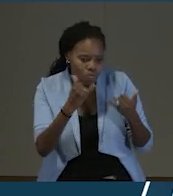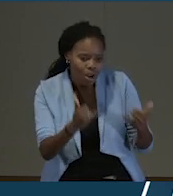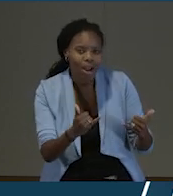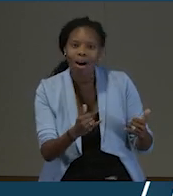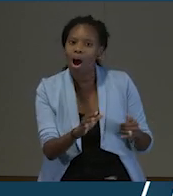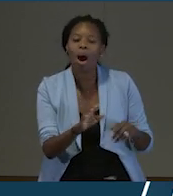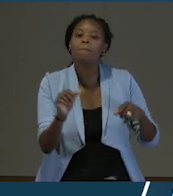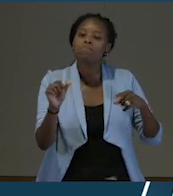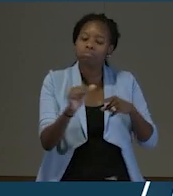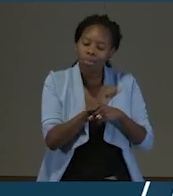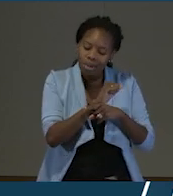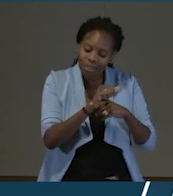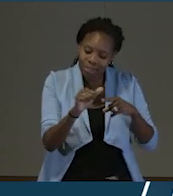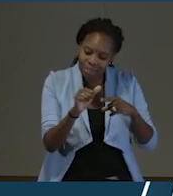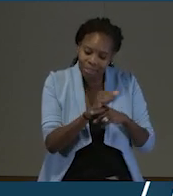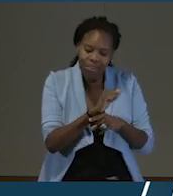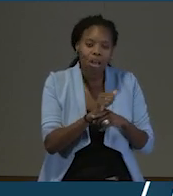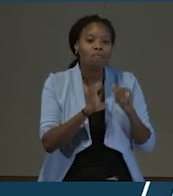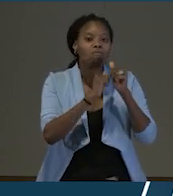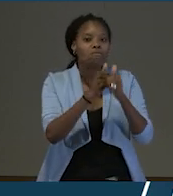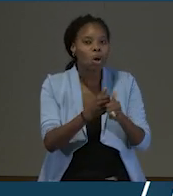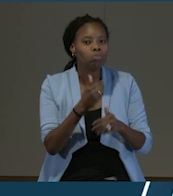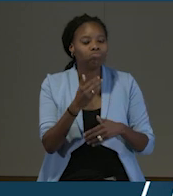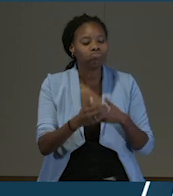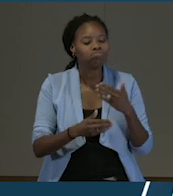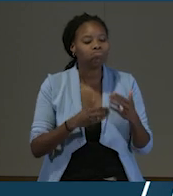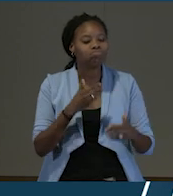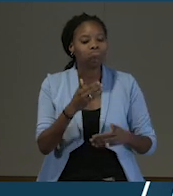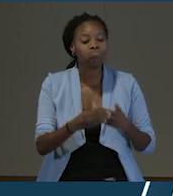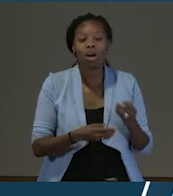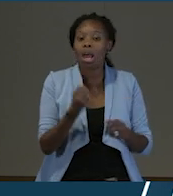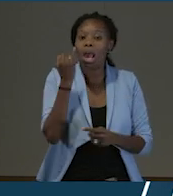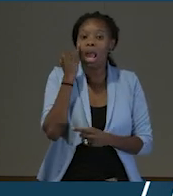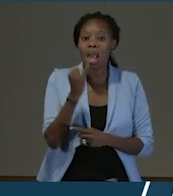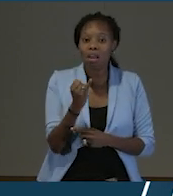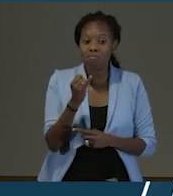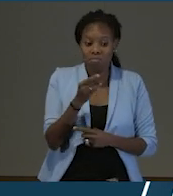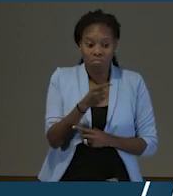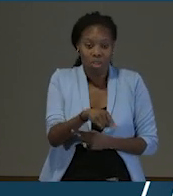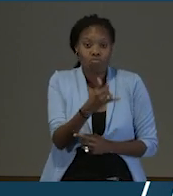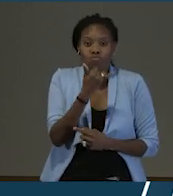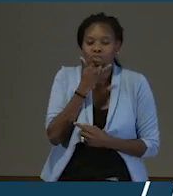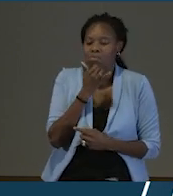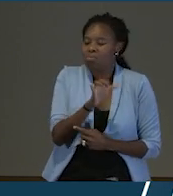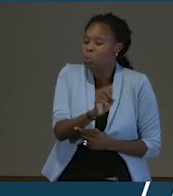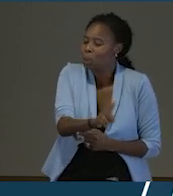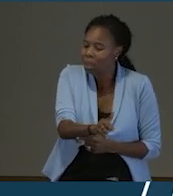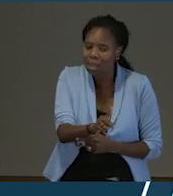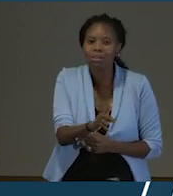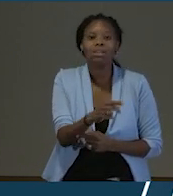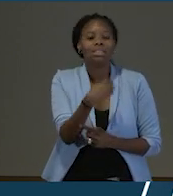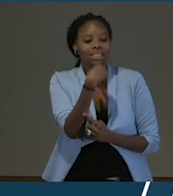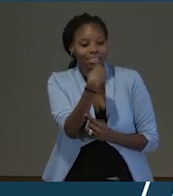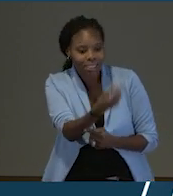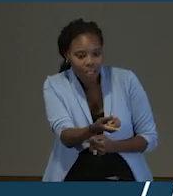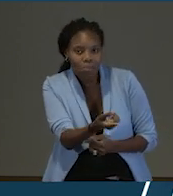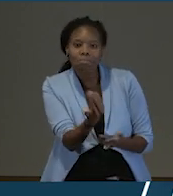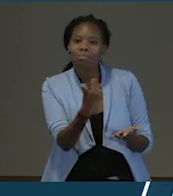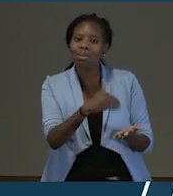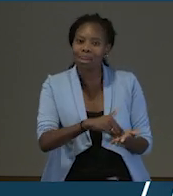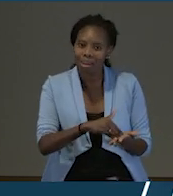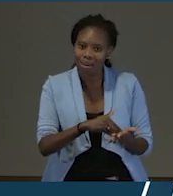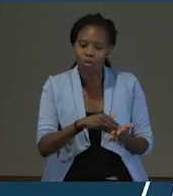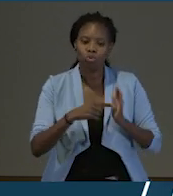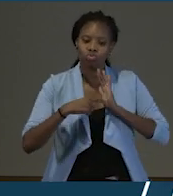want to work at their pace. So if they don't say it or if they don't do it, that's okay. Be consistent with repeating the action every time you